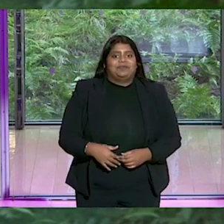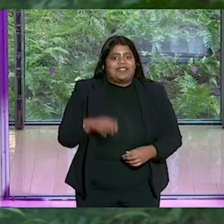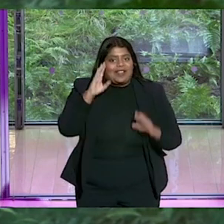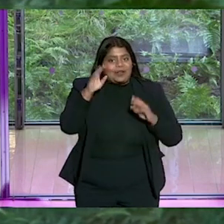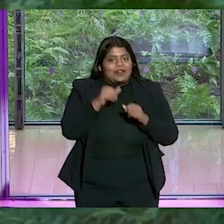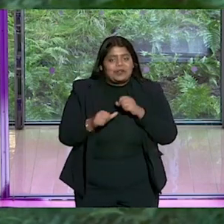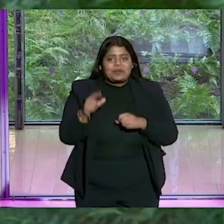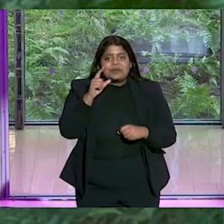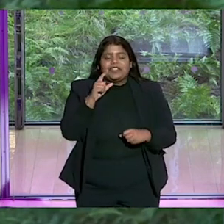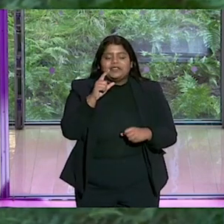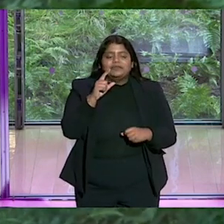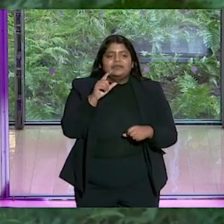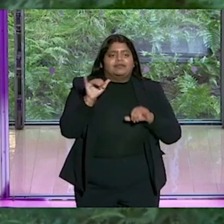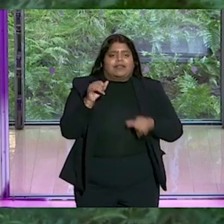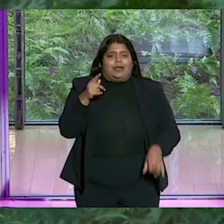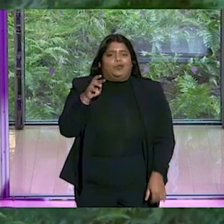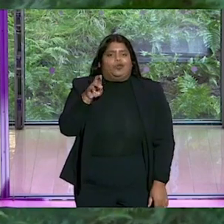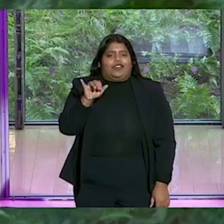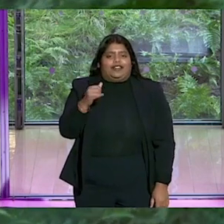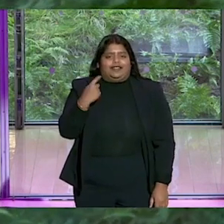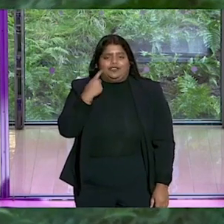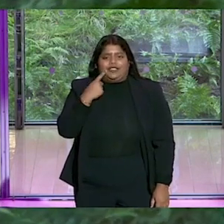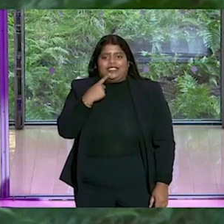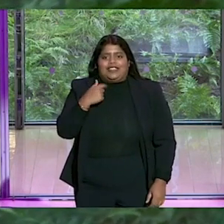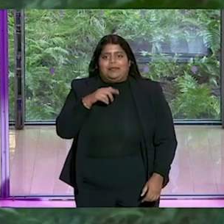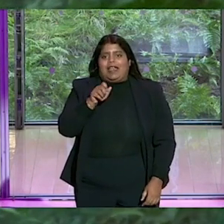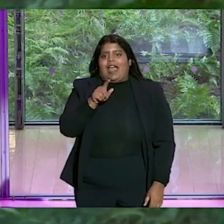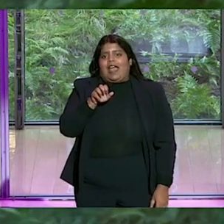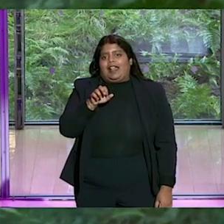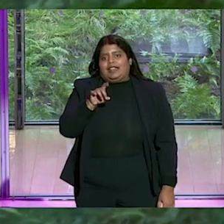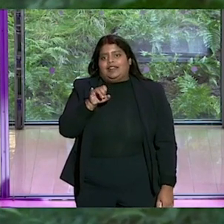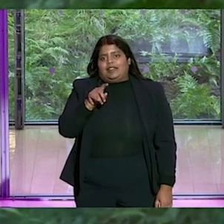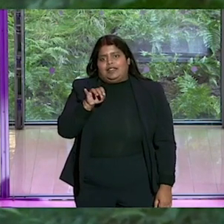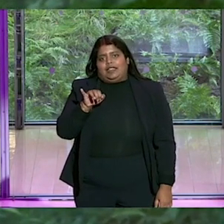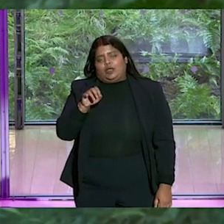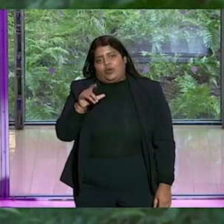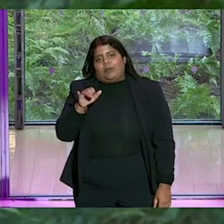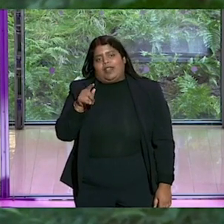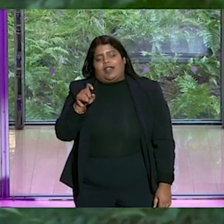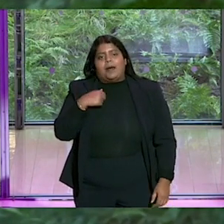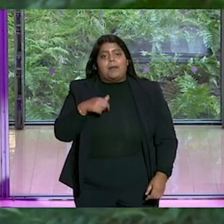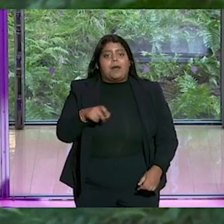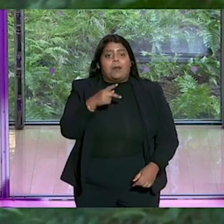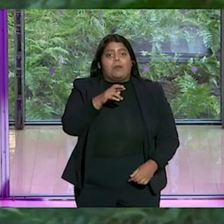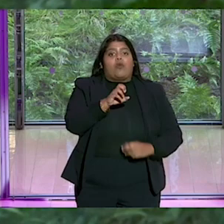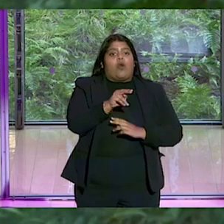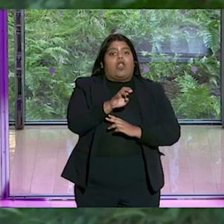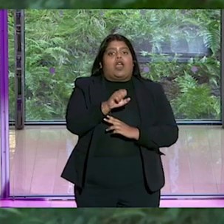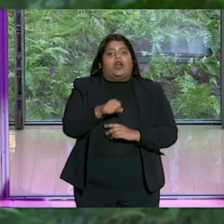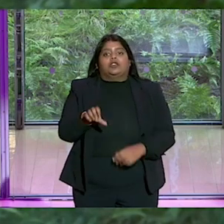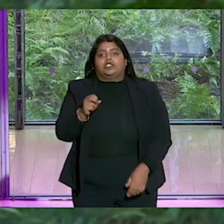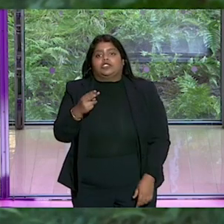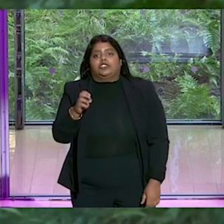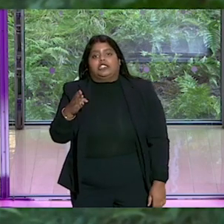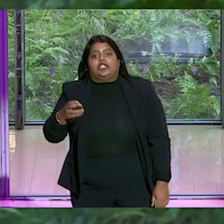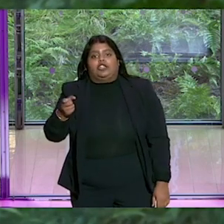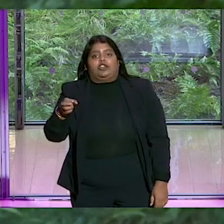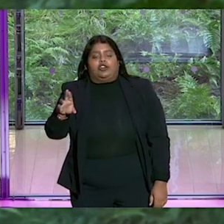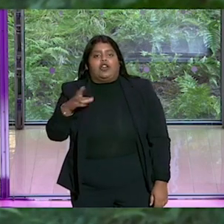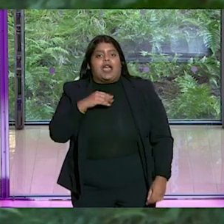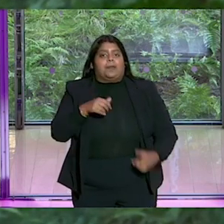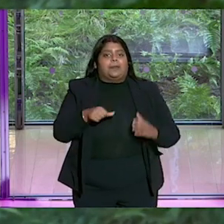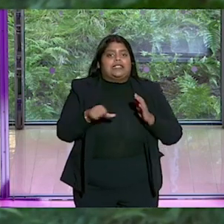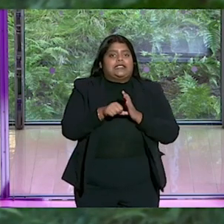Hi, everyone. As Priya said, my name is Duffey Cubilette. My pronouns are she, her. I am a senior consultant at Capacity